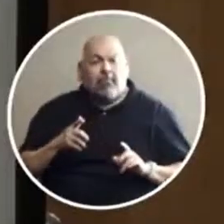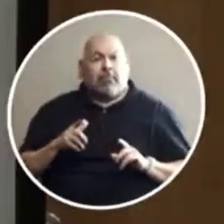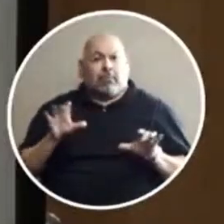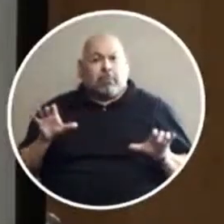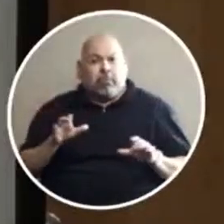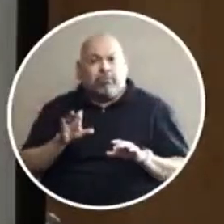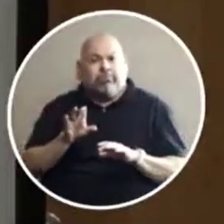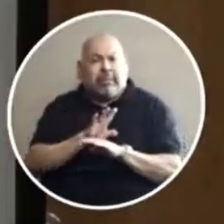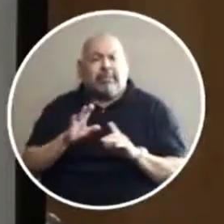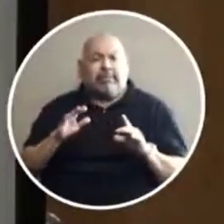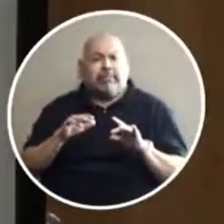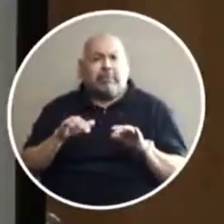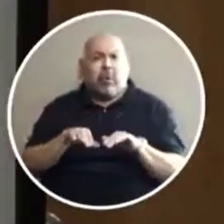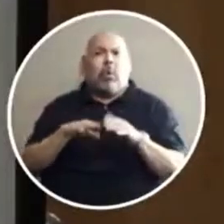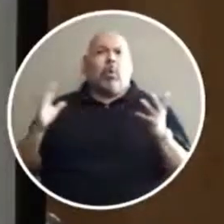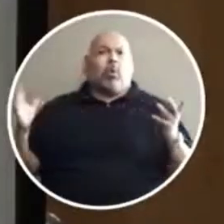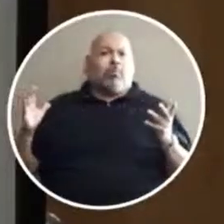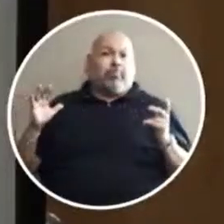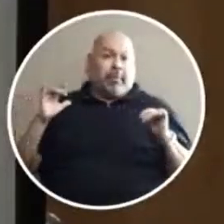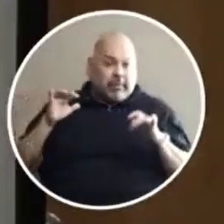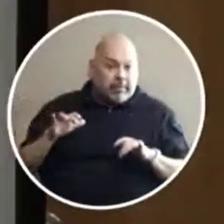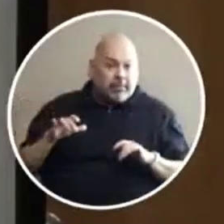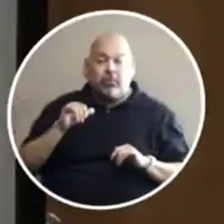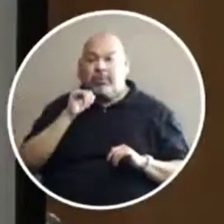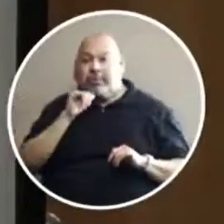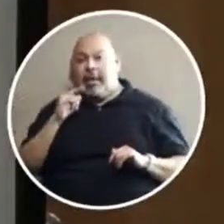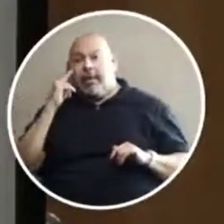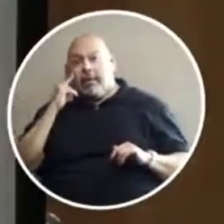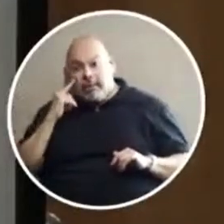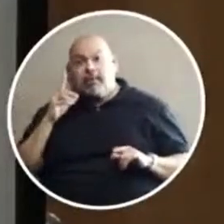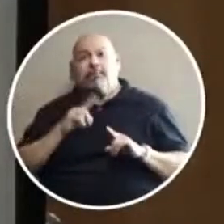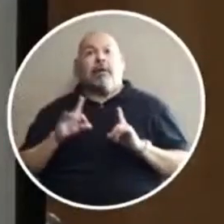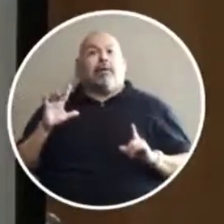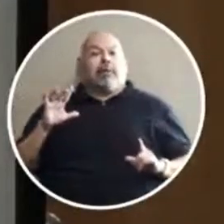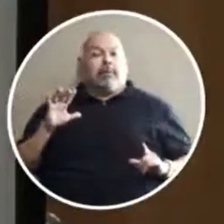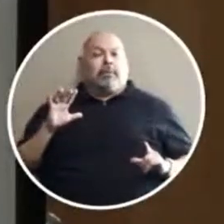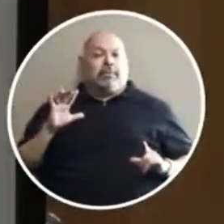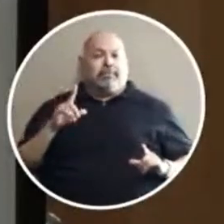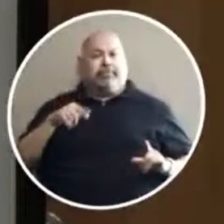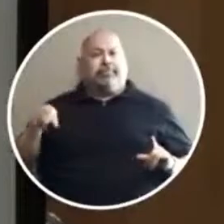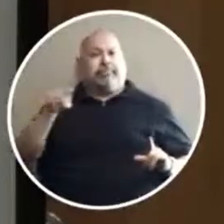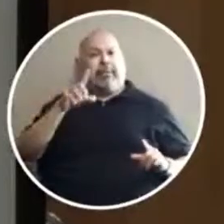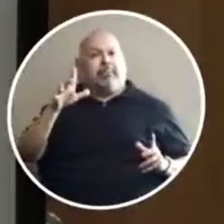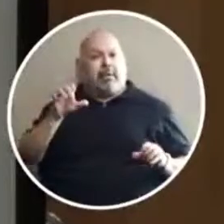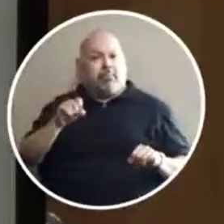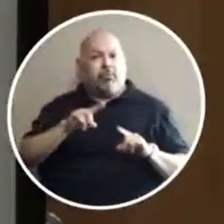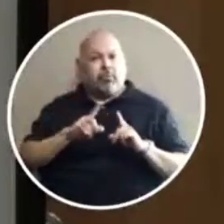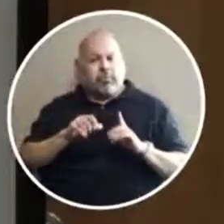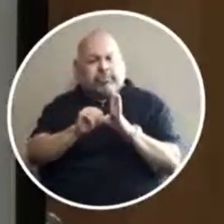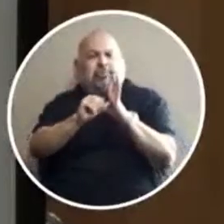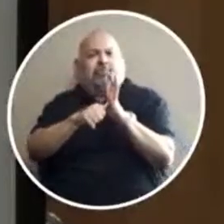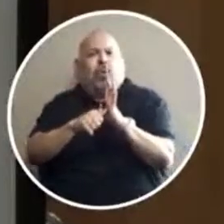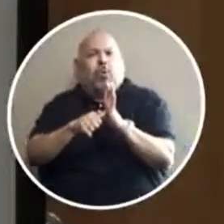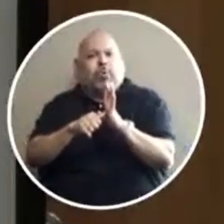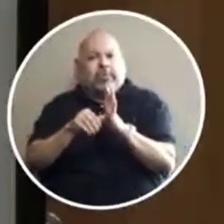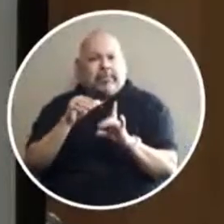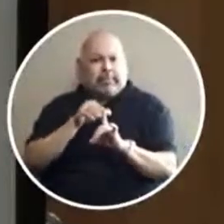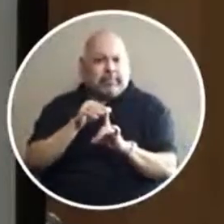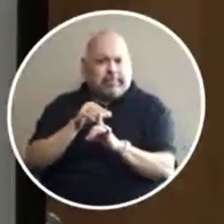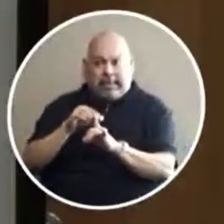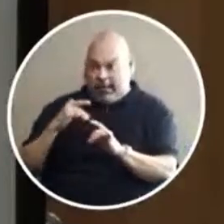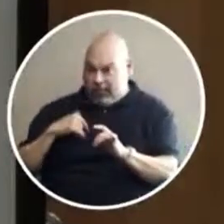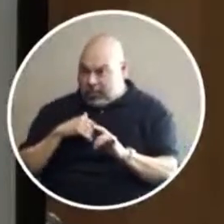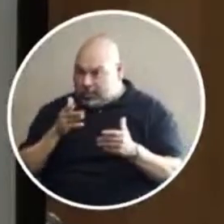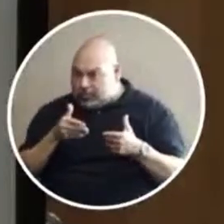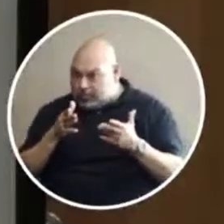and allow their spectators or not allow the spectators, but they have been able to enforce all the health